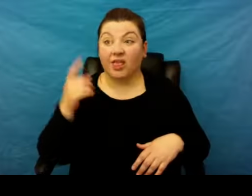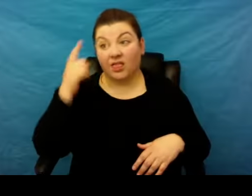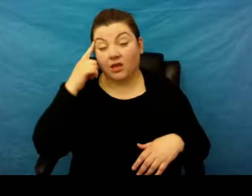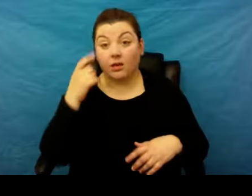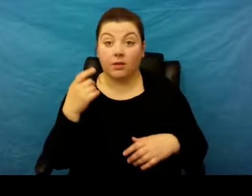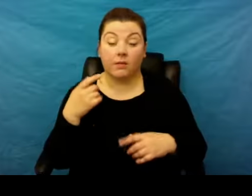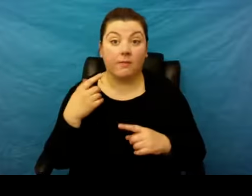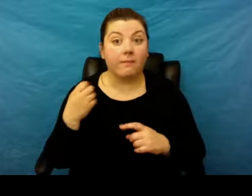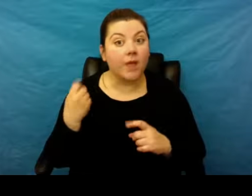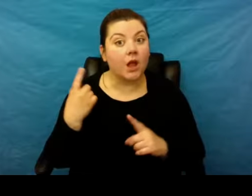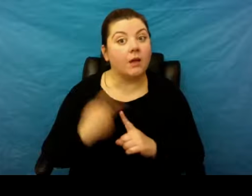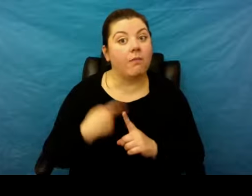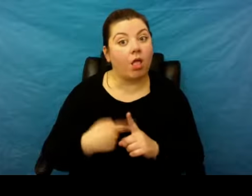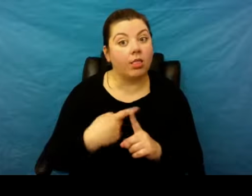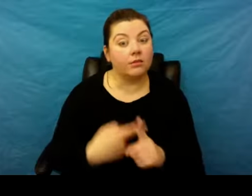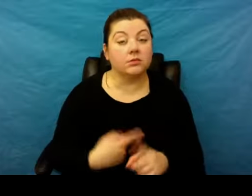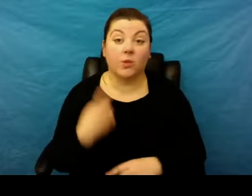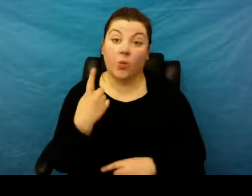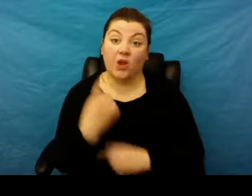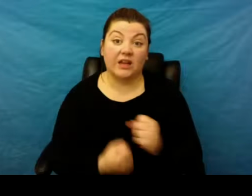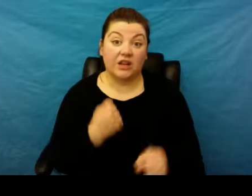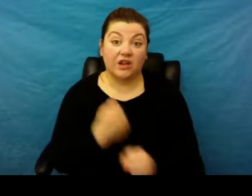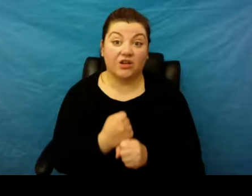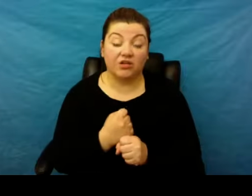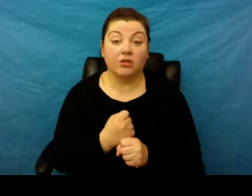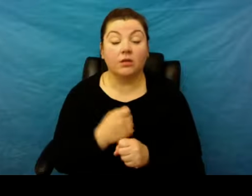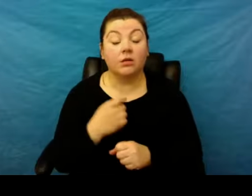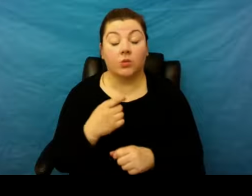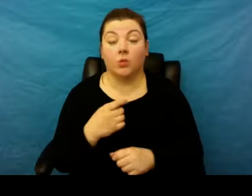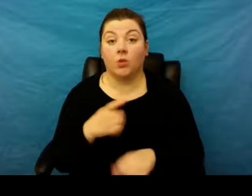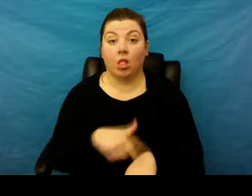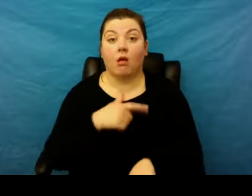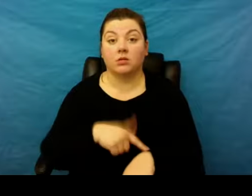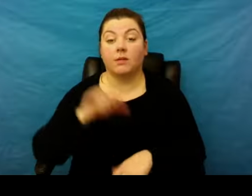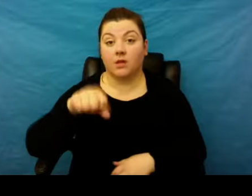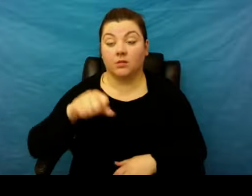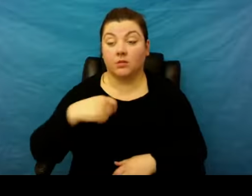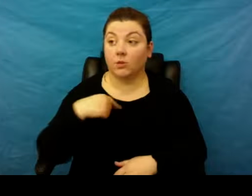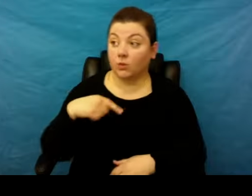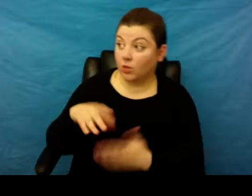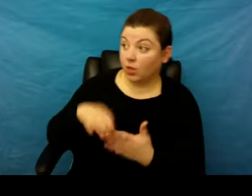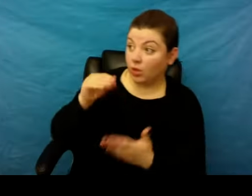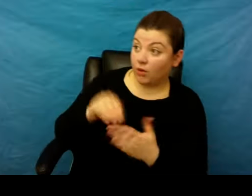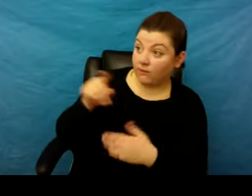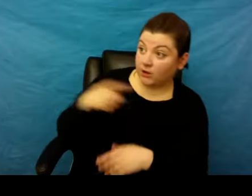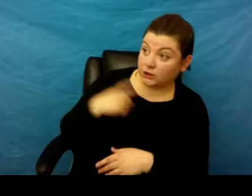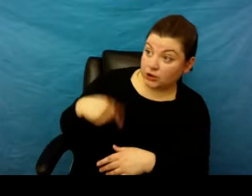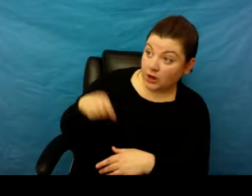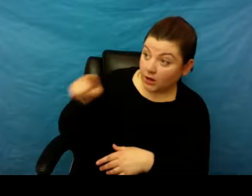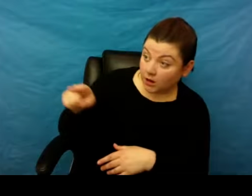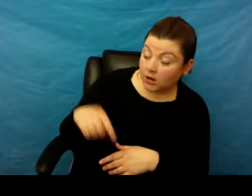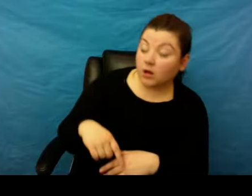a year. Which I know sounds like a lot, but I think the experience from Wuhan, the experience